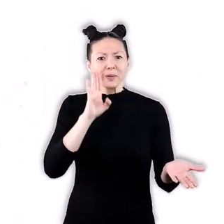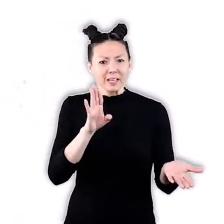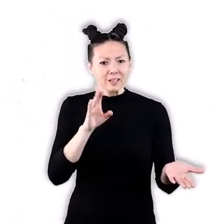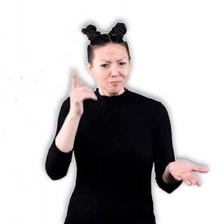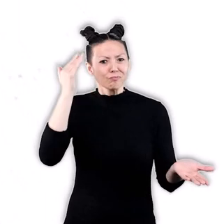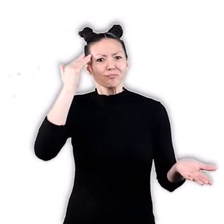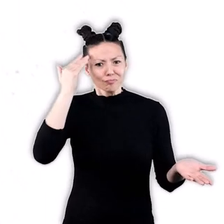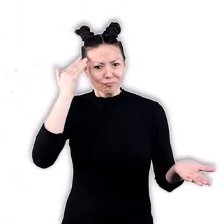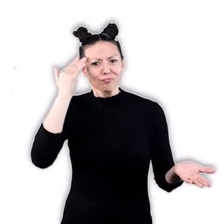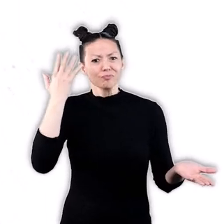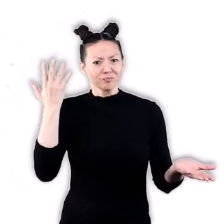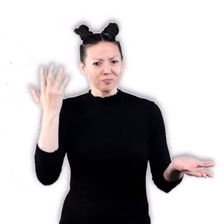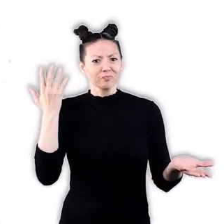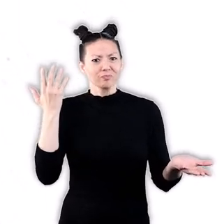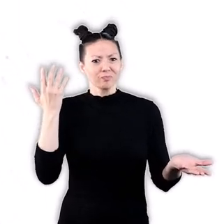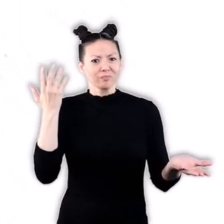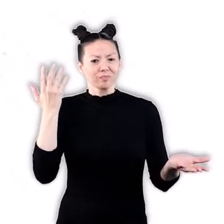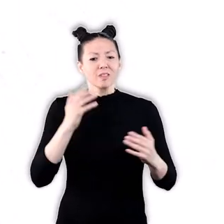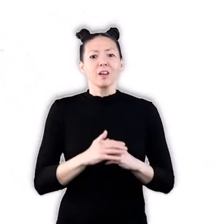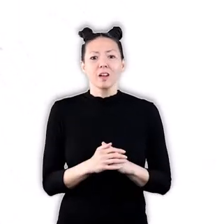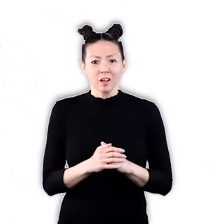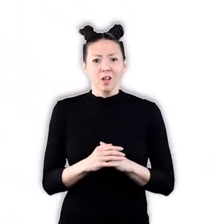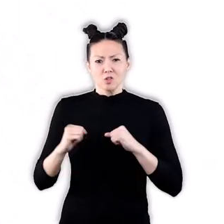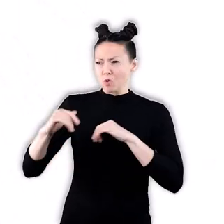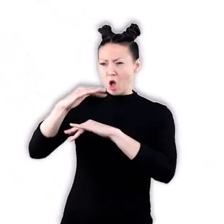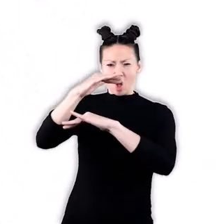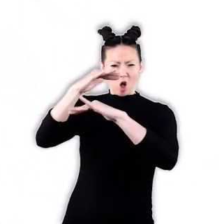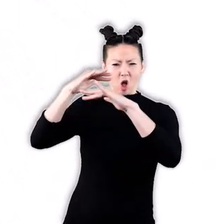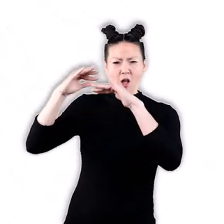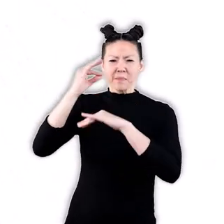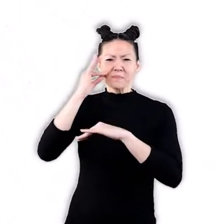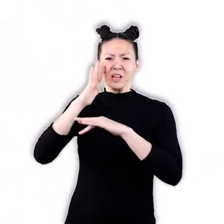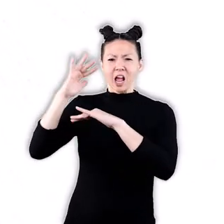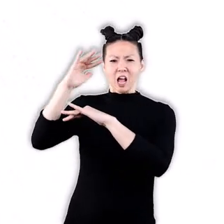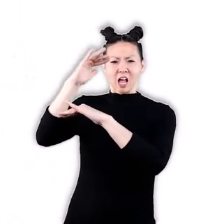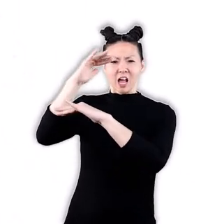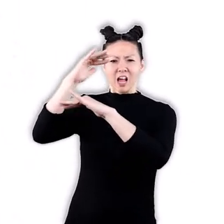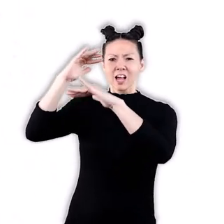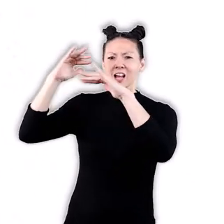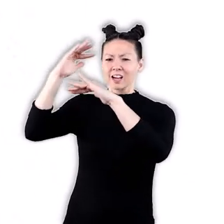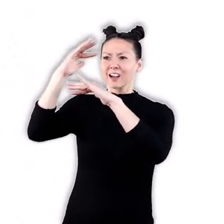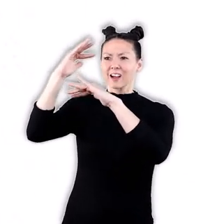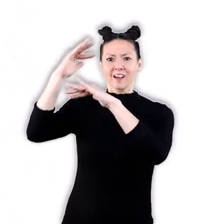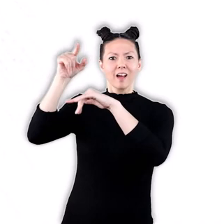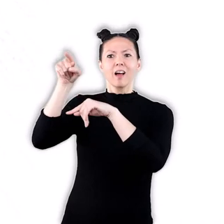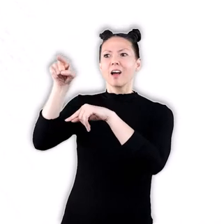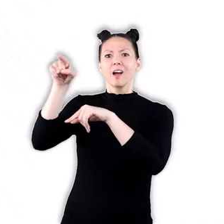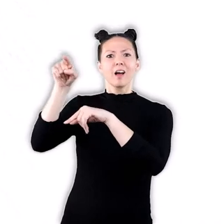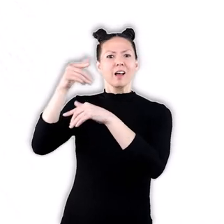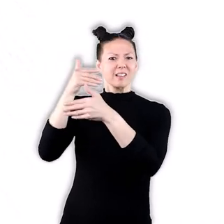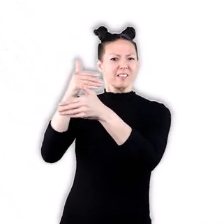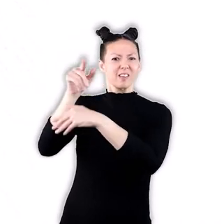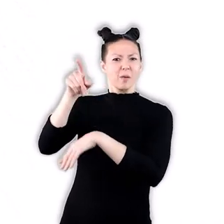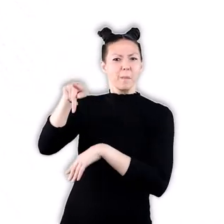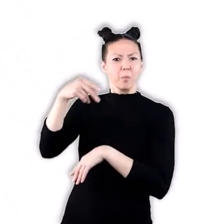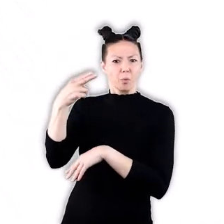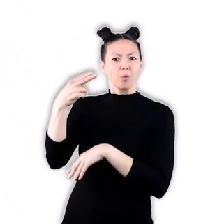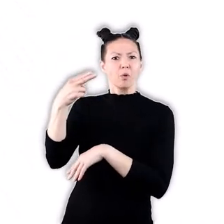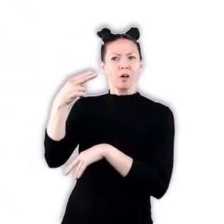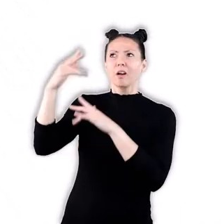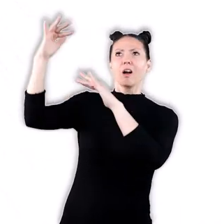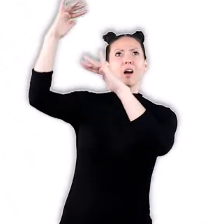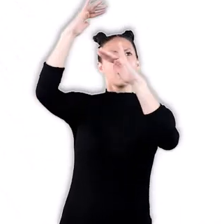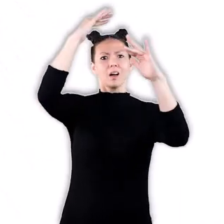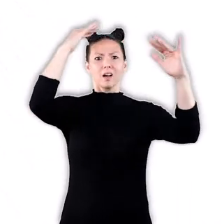bee. A swarm of bees fly in a curvy path over Pooh. Then he